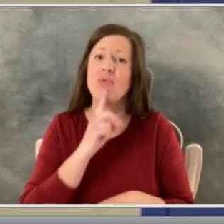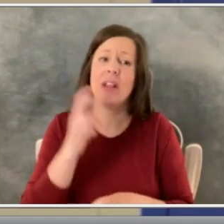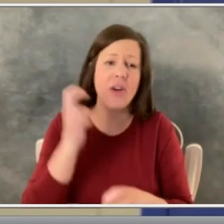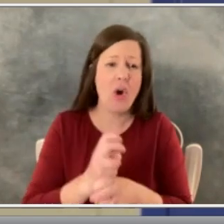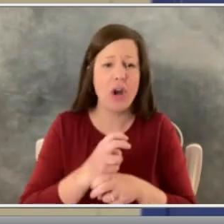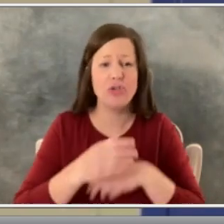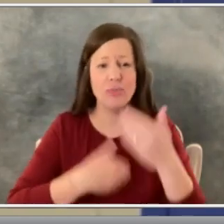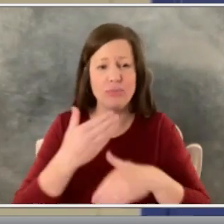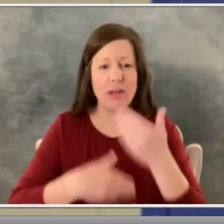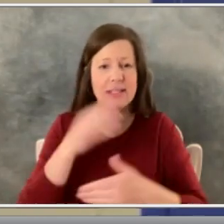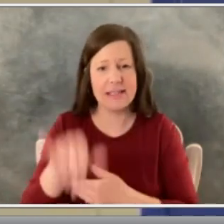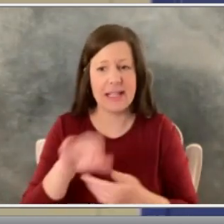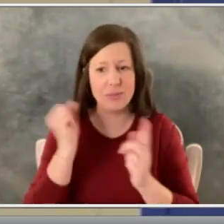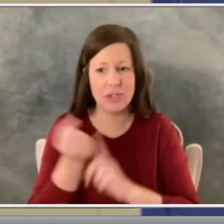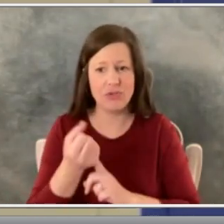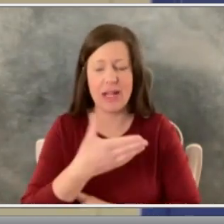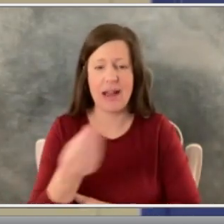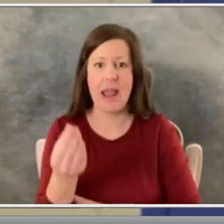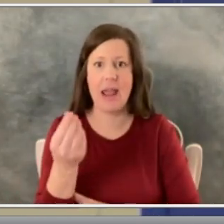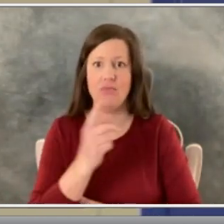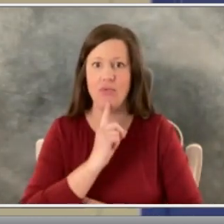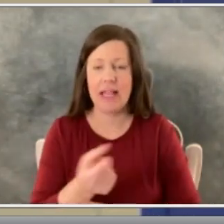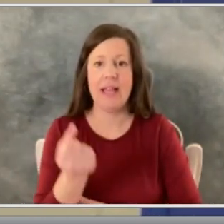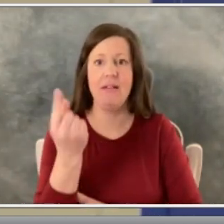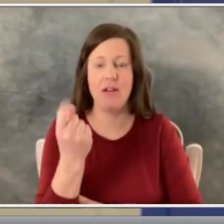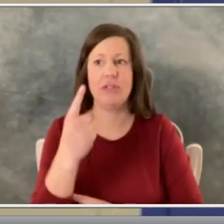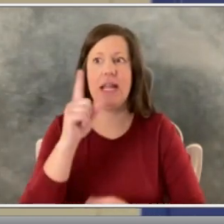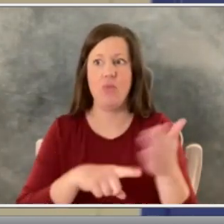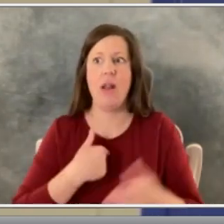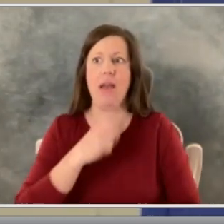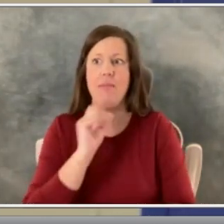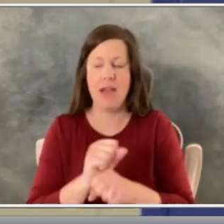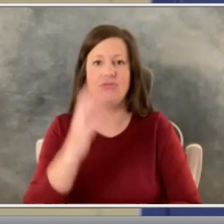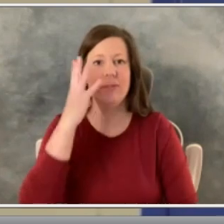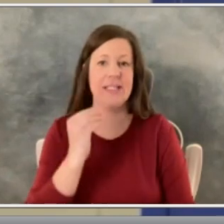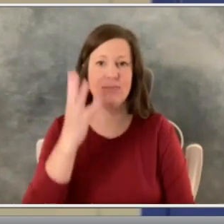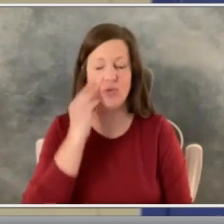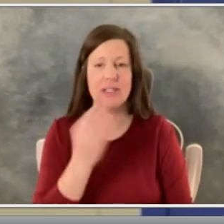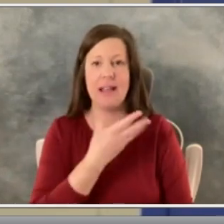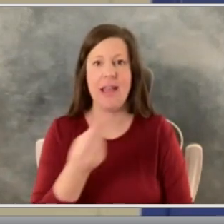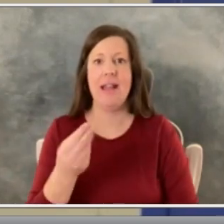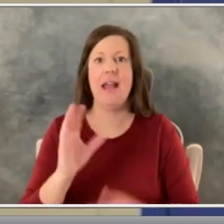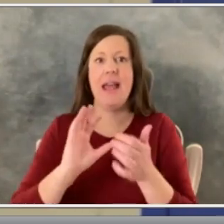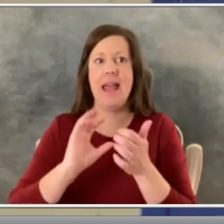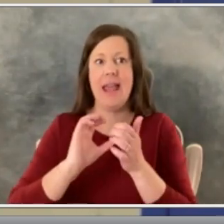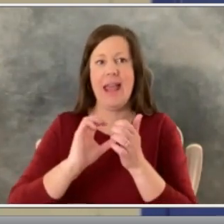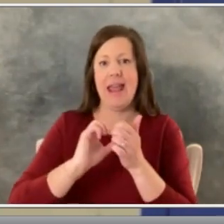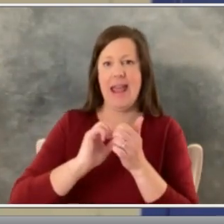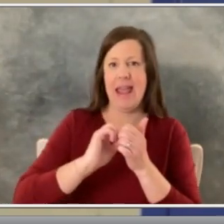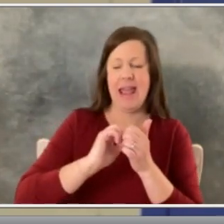out and understand what I'm going through and how to release that. How